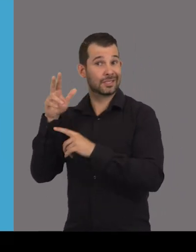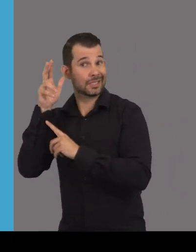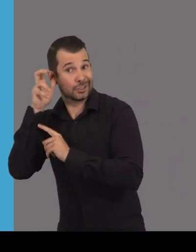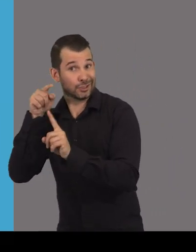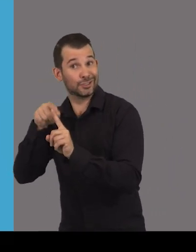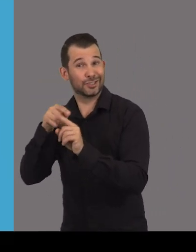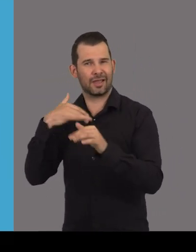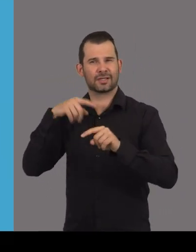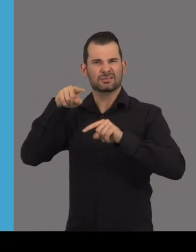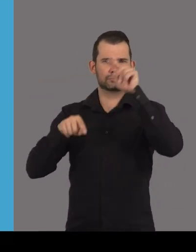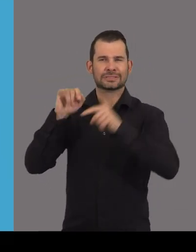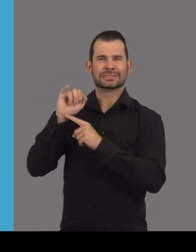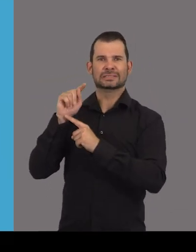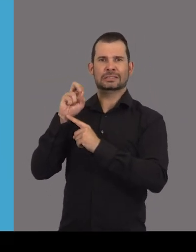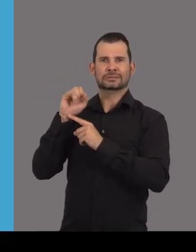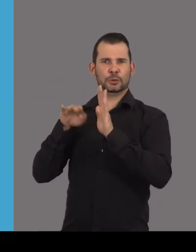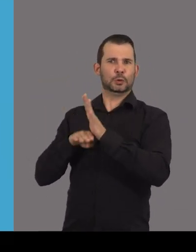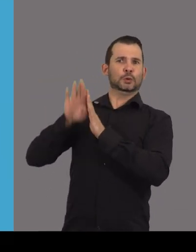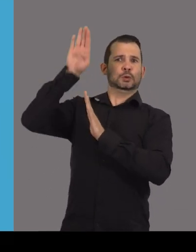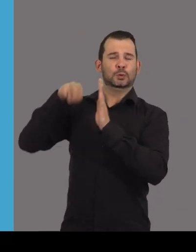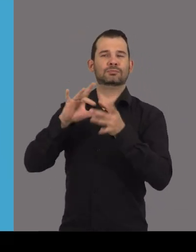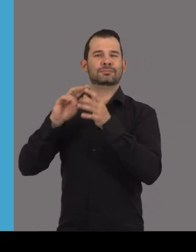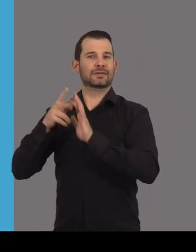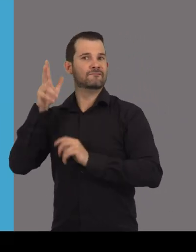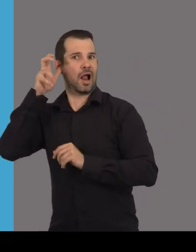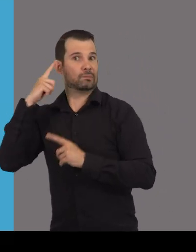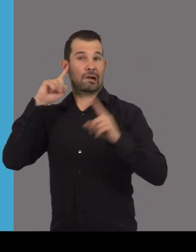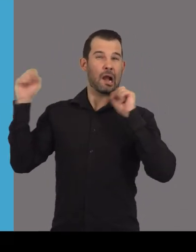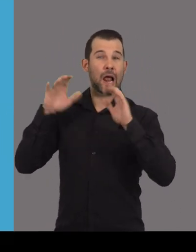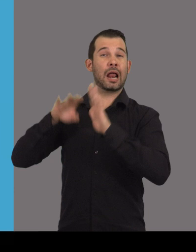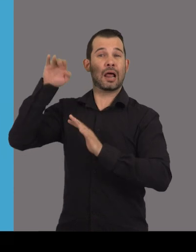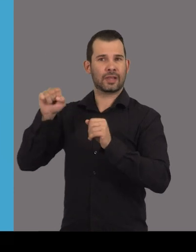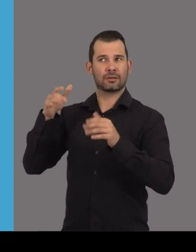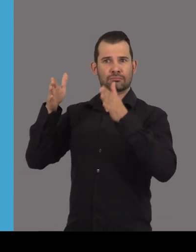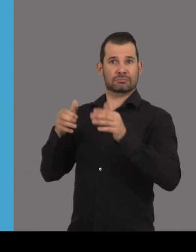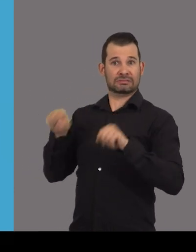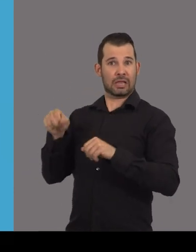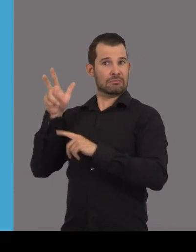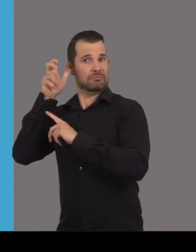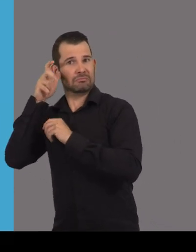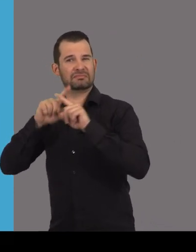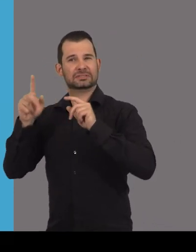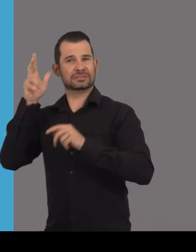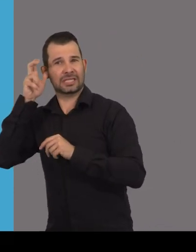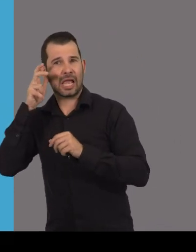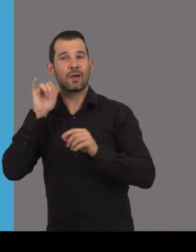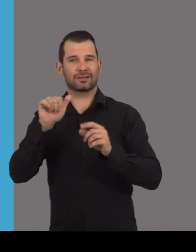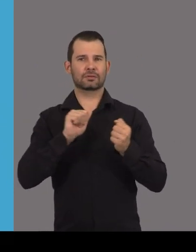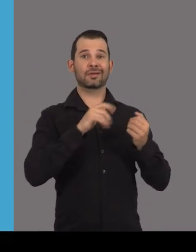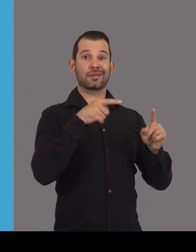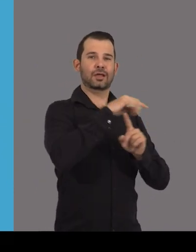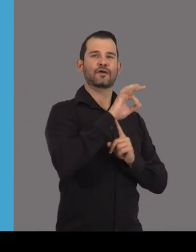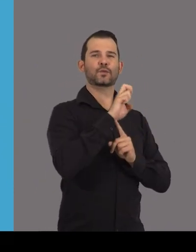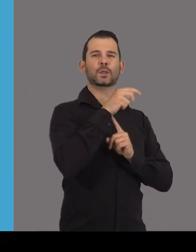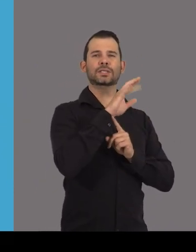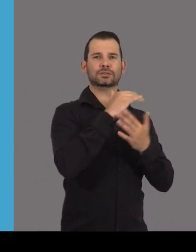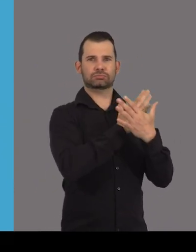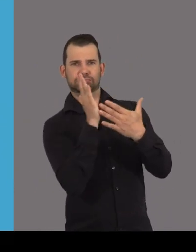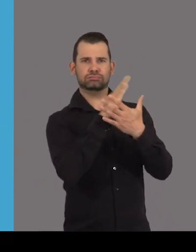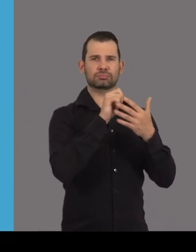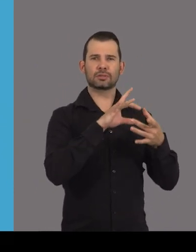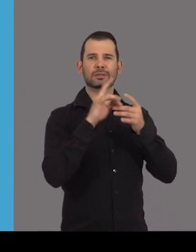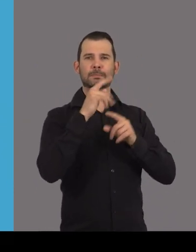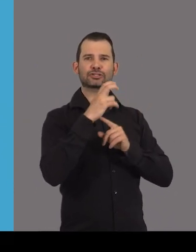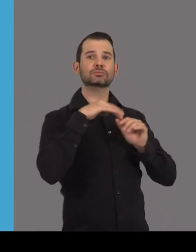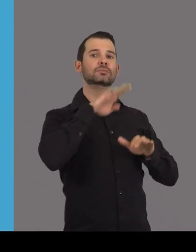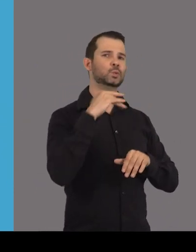If we look at the properties of hearing, we have intensity, which addresses the volume in which an individual is able to perceive a given sound. We have frequency, which